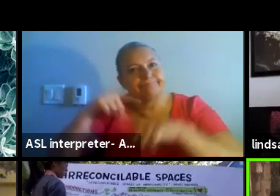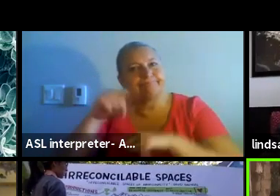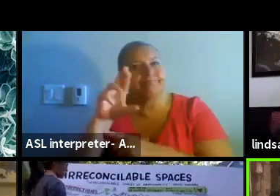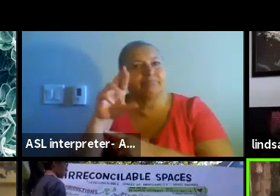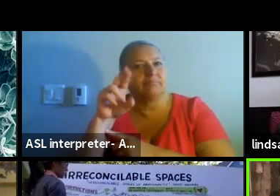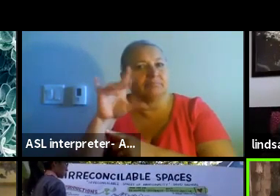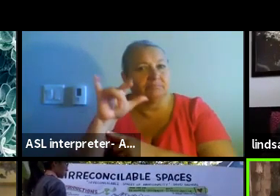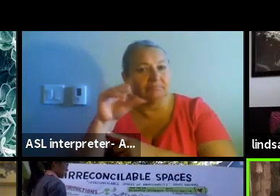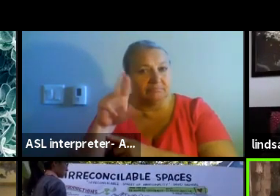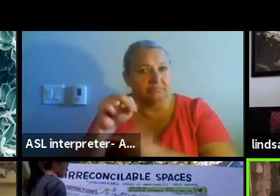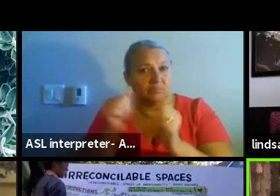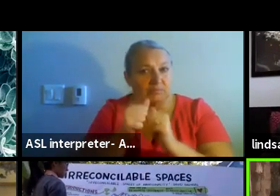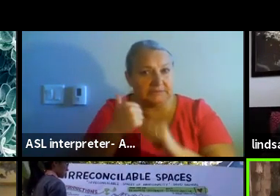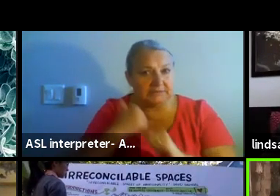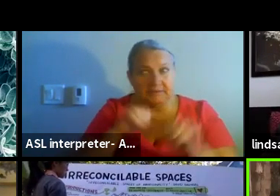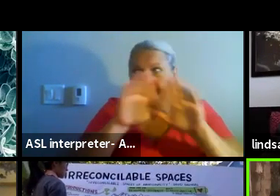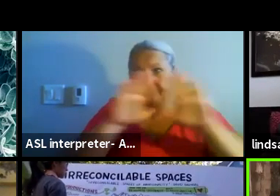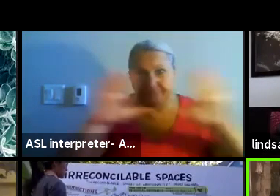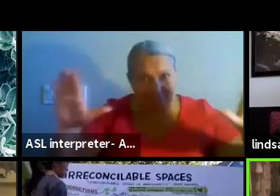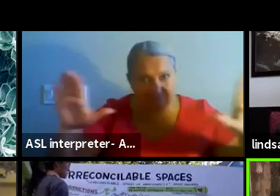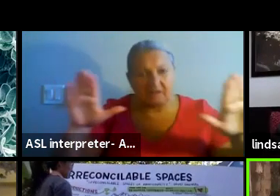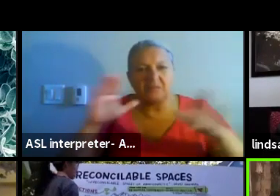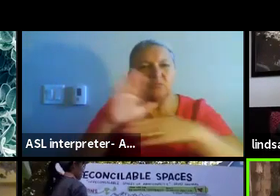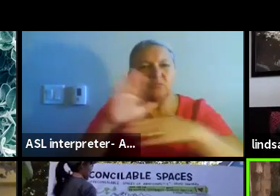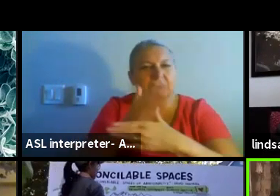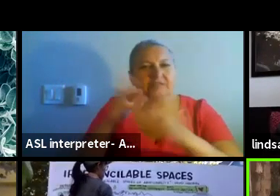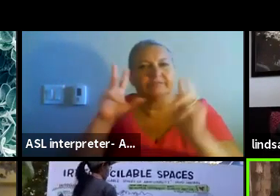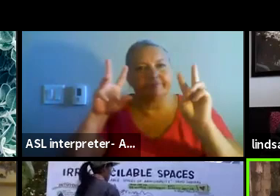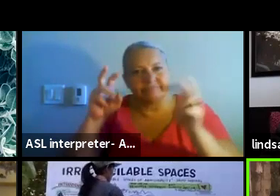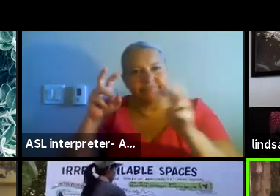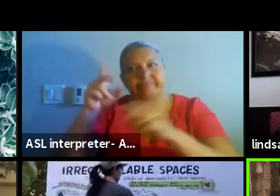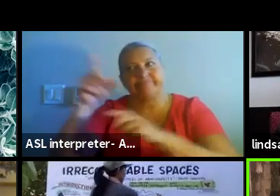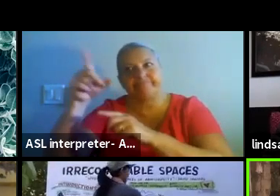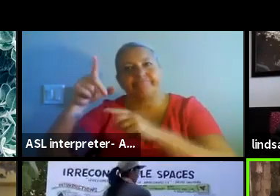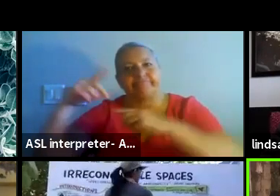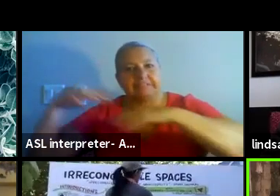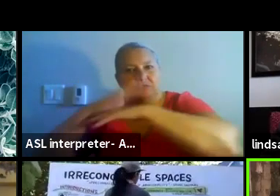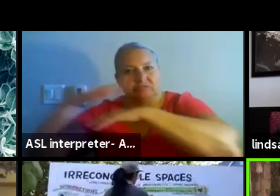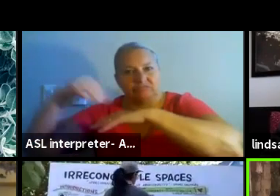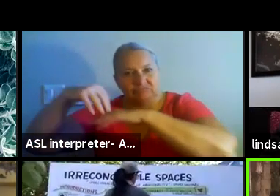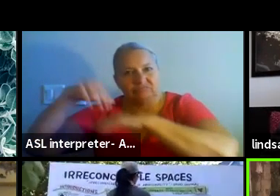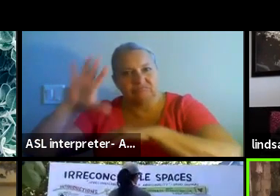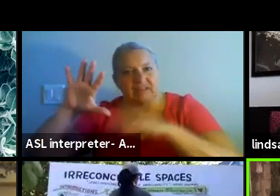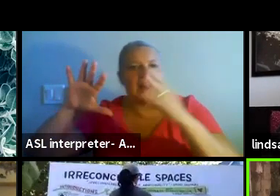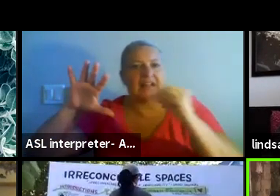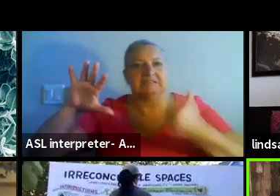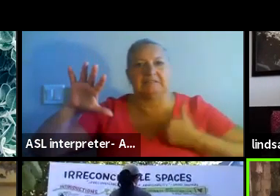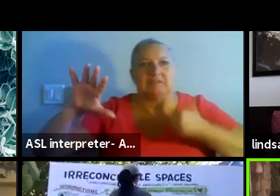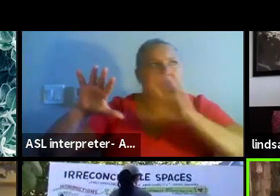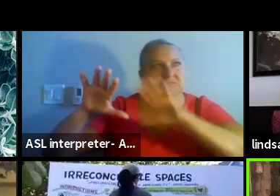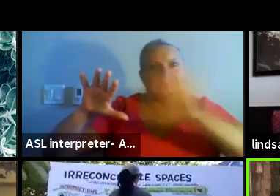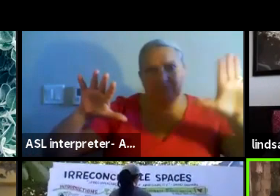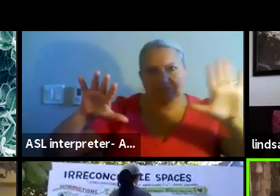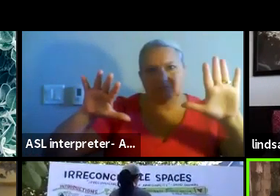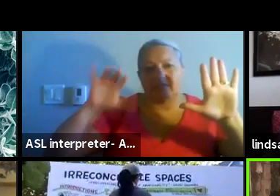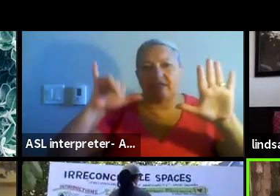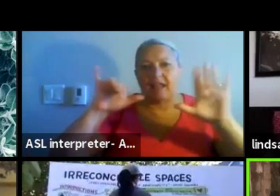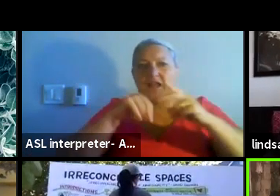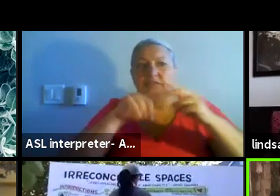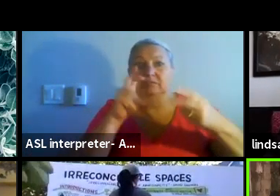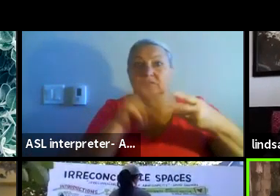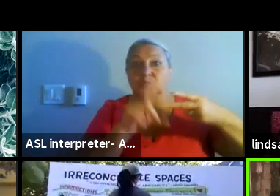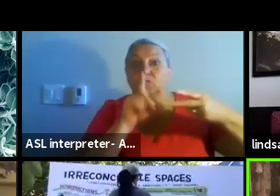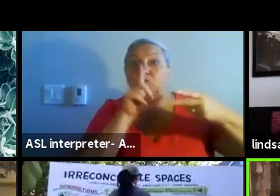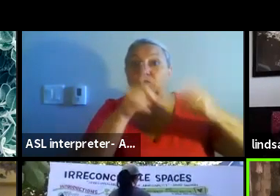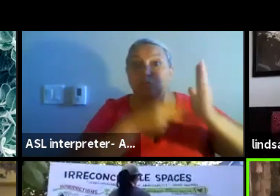me, and my colleagues in this working group have supported this notion, that reconciliation is